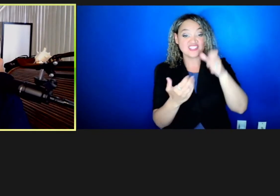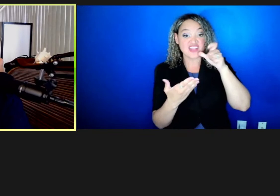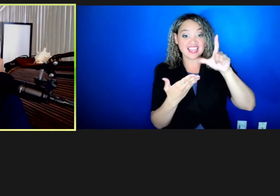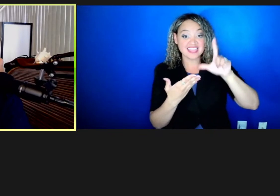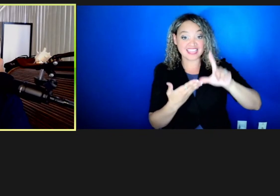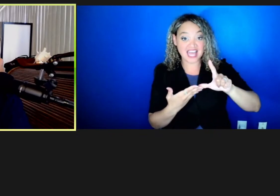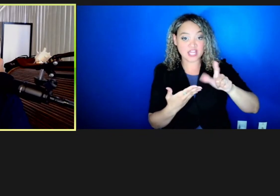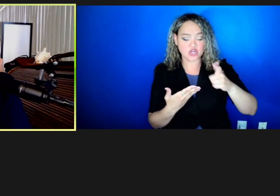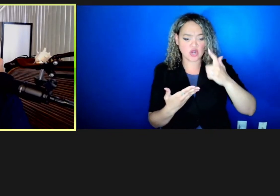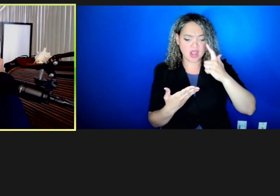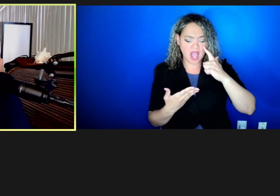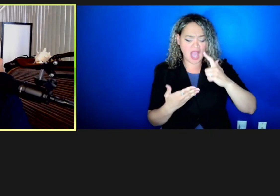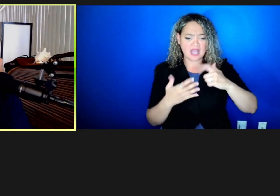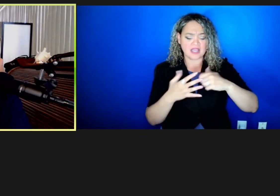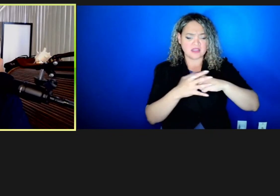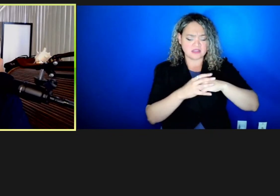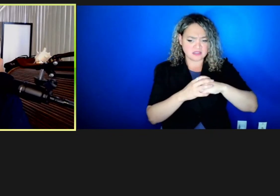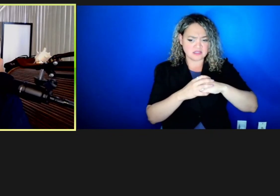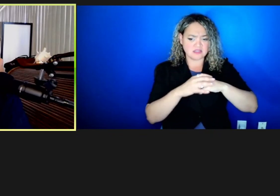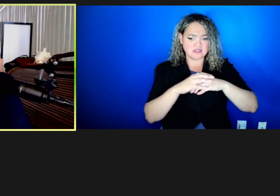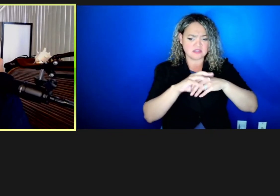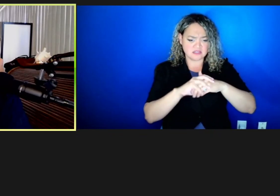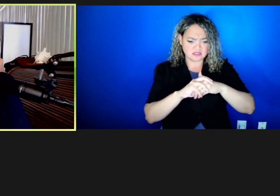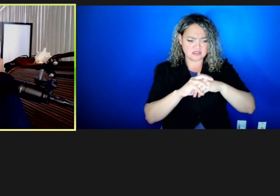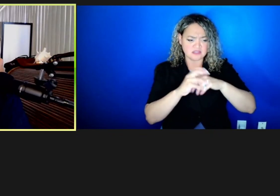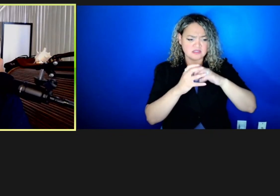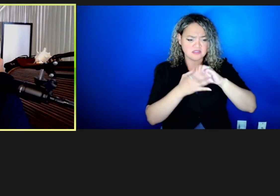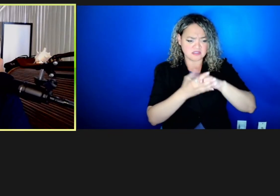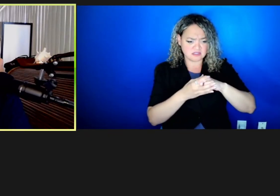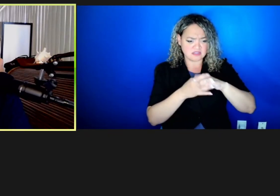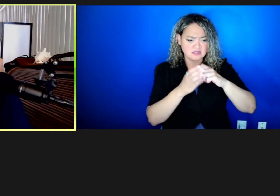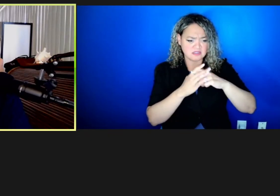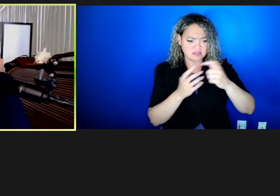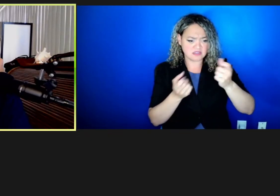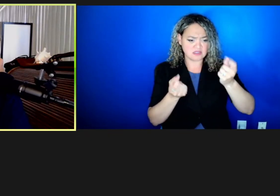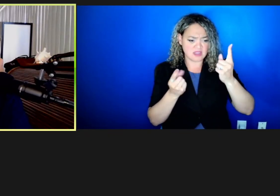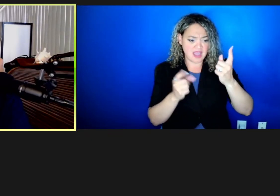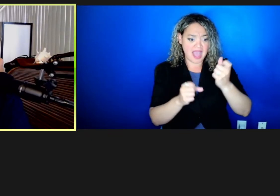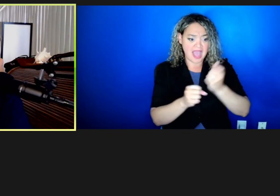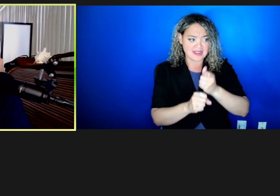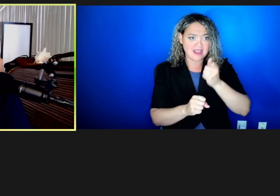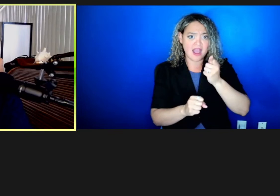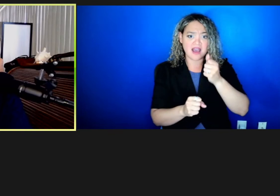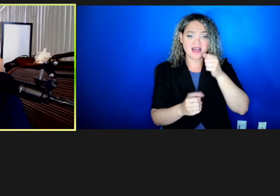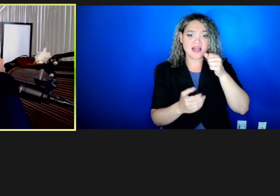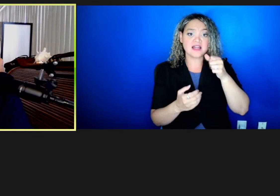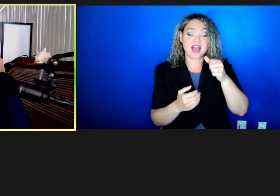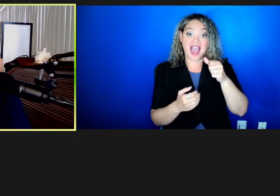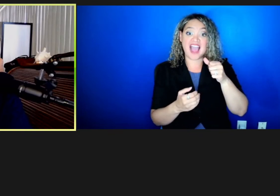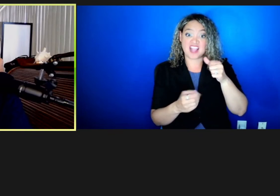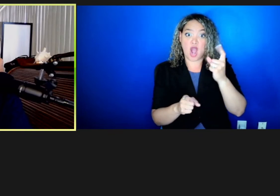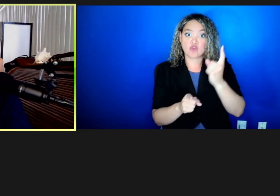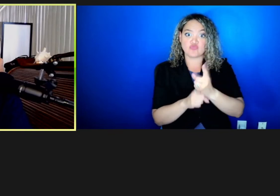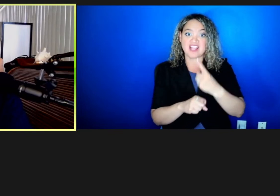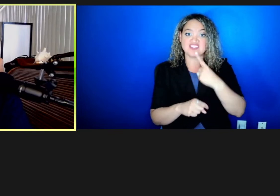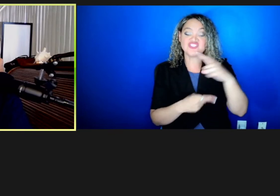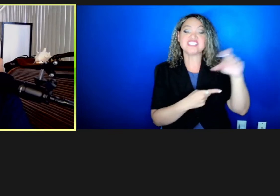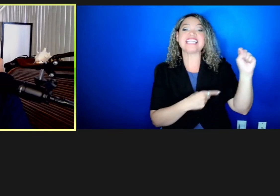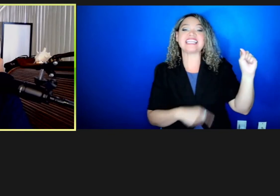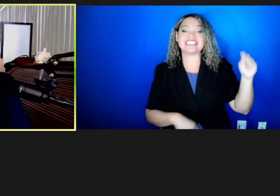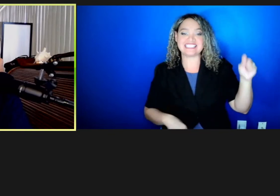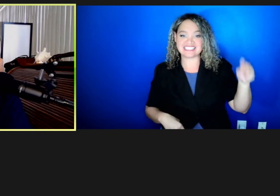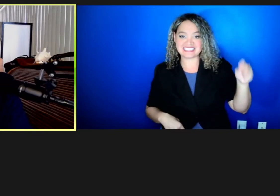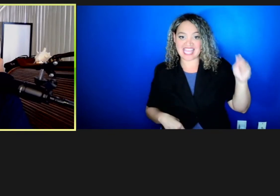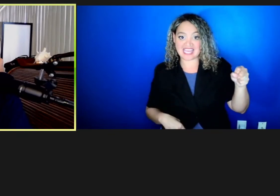I painstakingly interpreted. When I got the letter right, she fist nodded yes. When I guessed